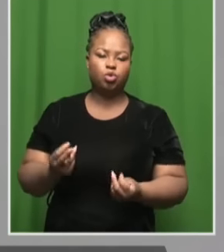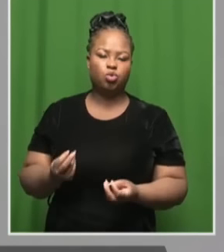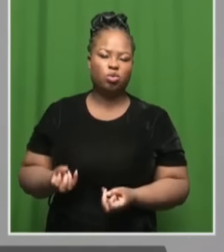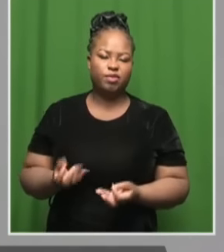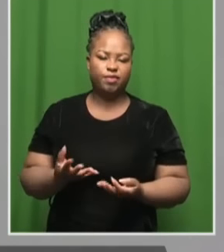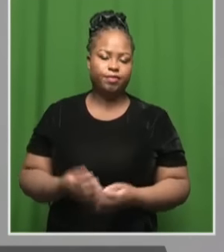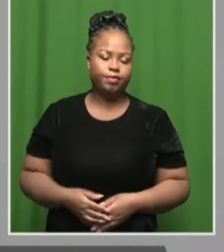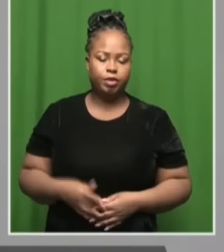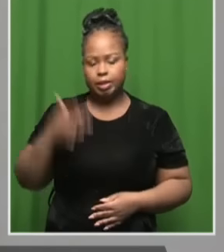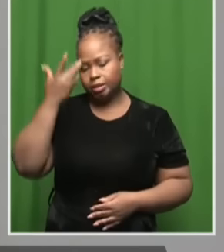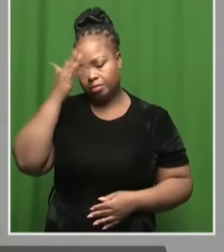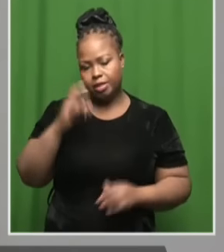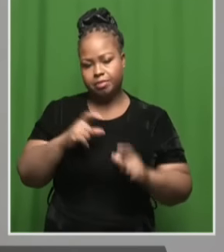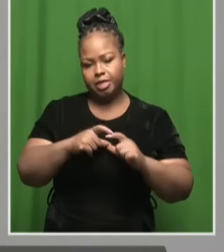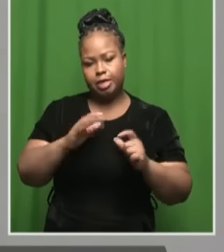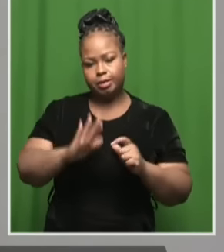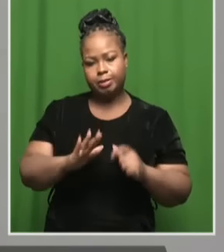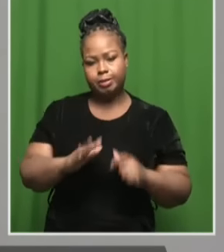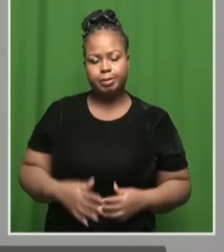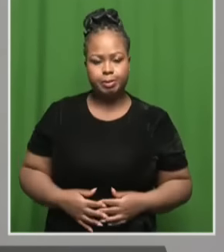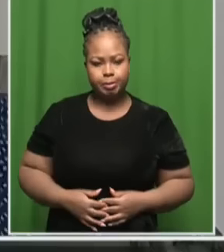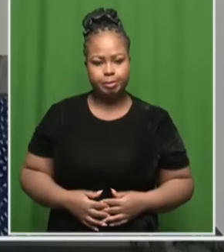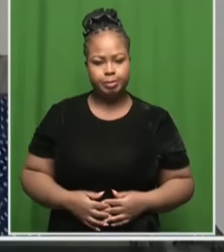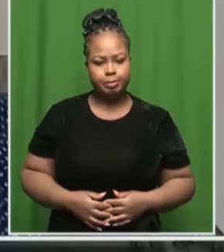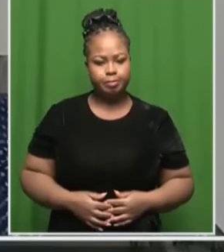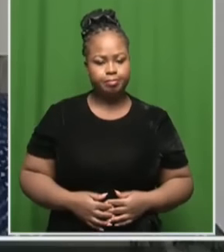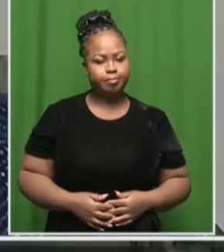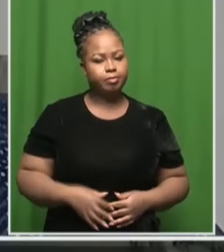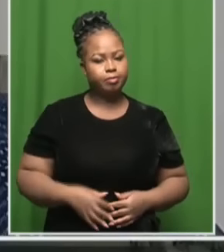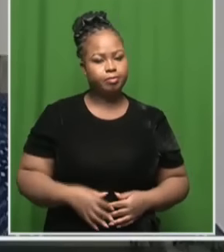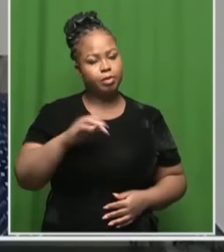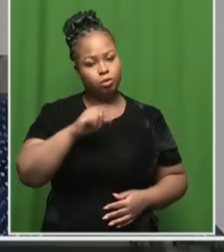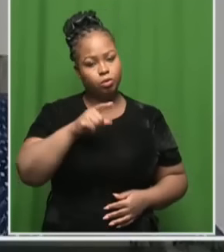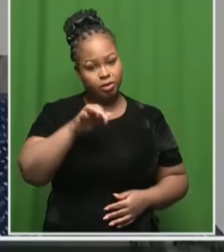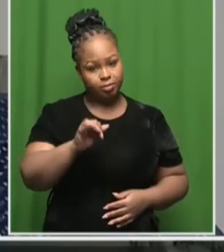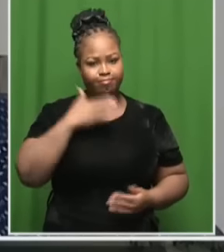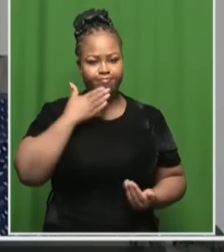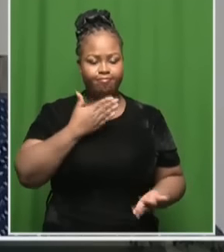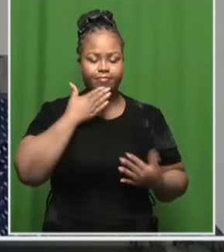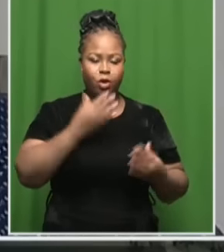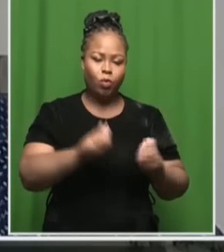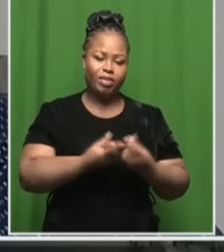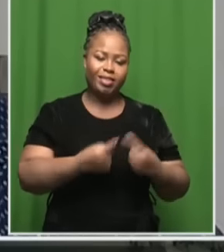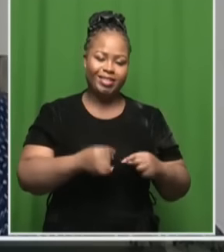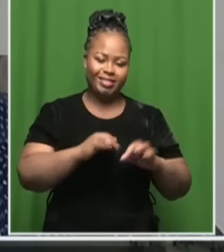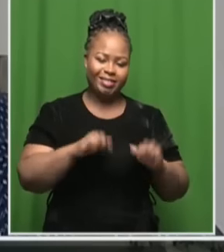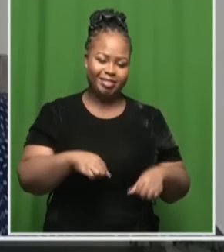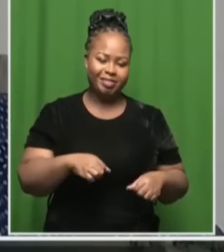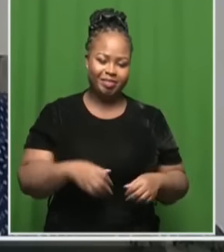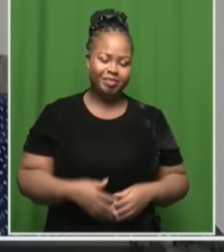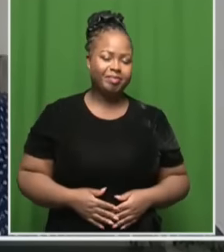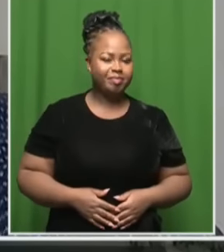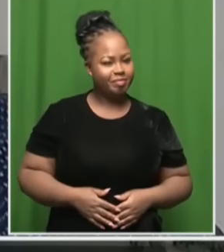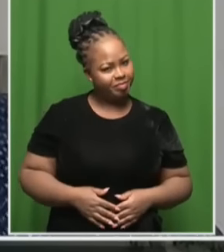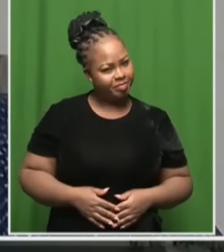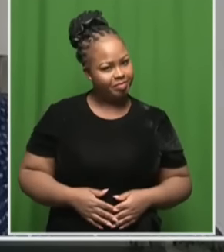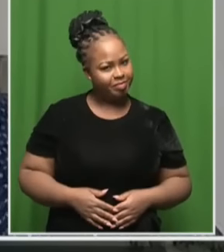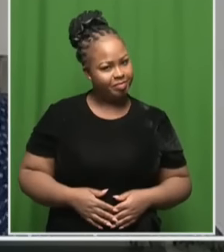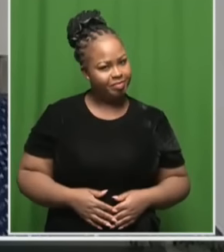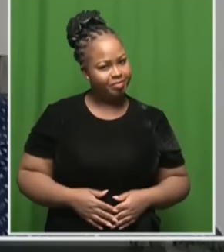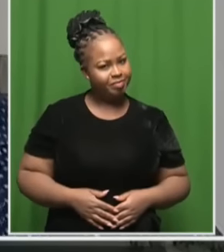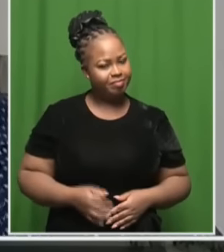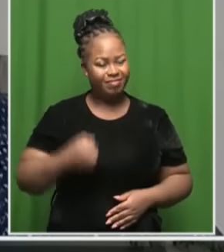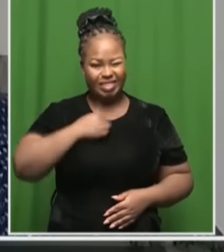illegally connected electricity. Dr. Silas Mulaudzi, thank you so much for staying up for us, and please,